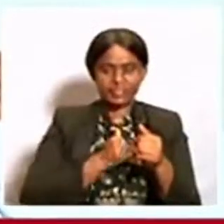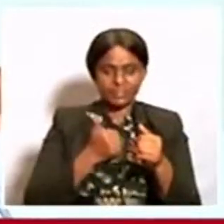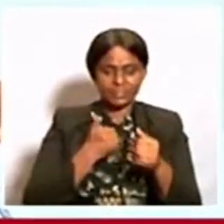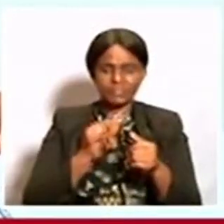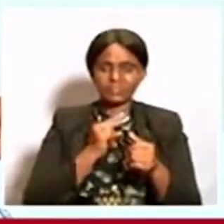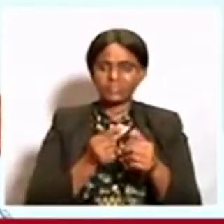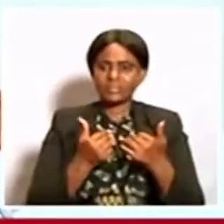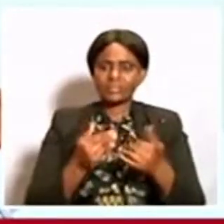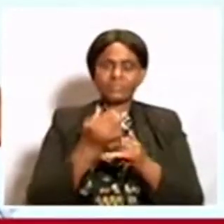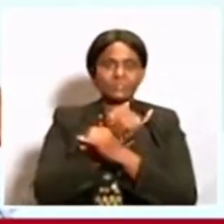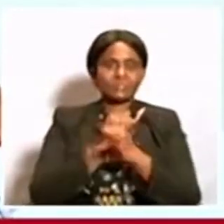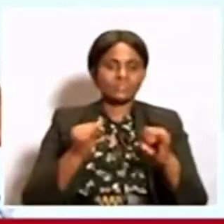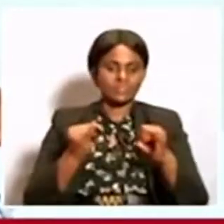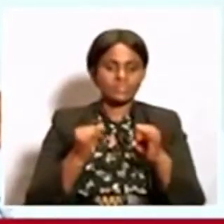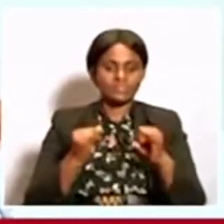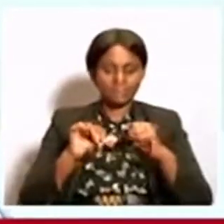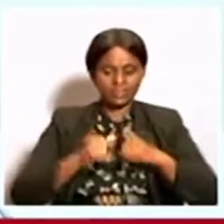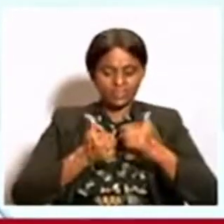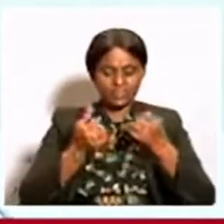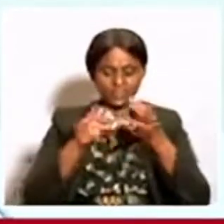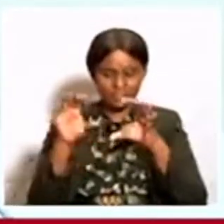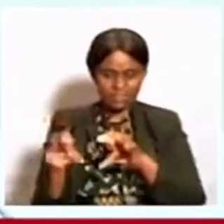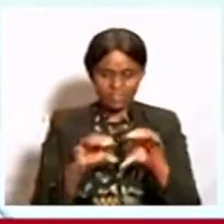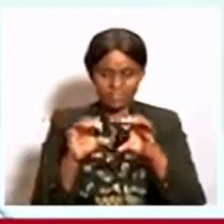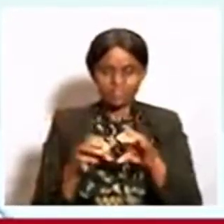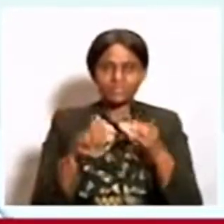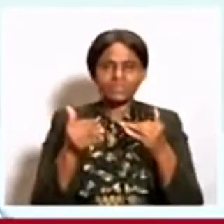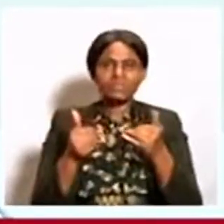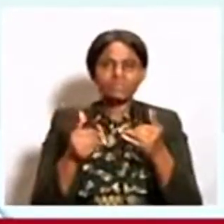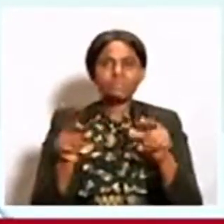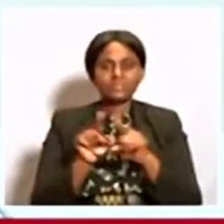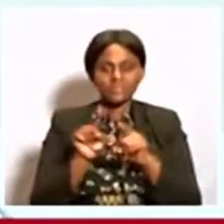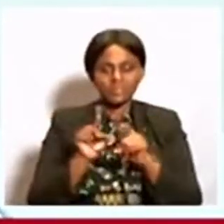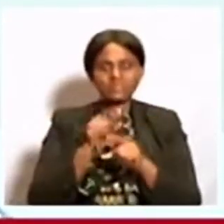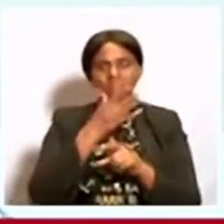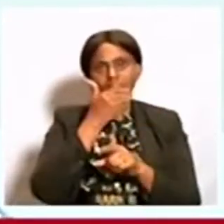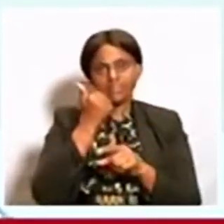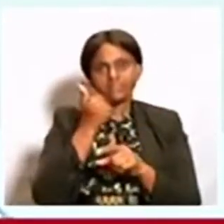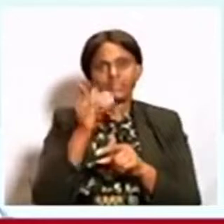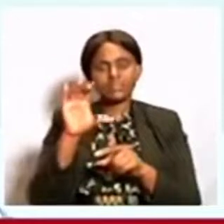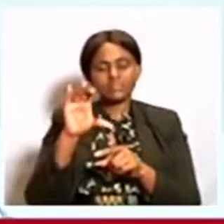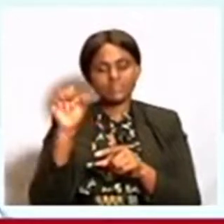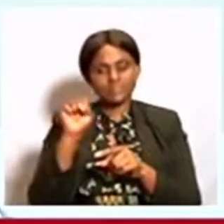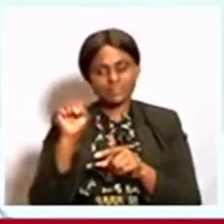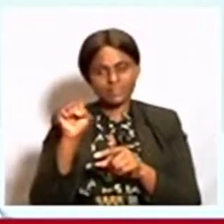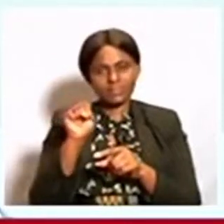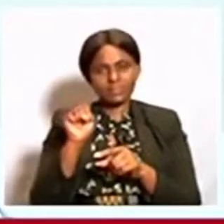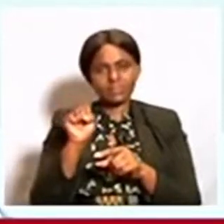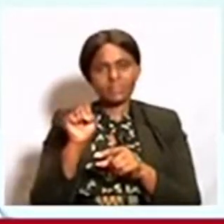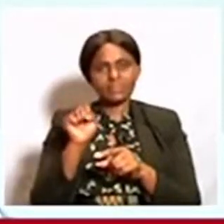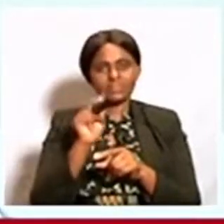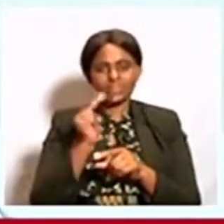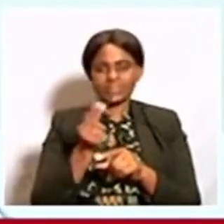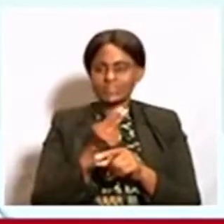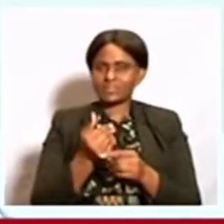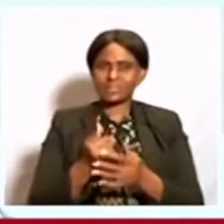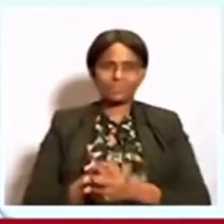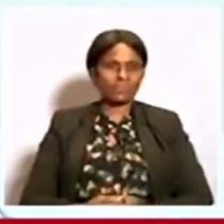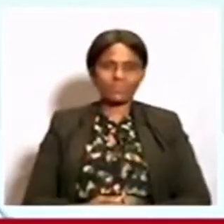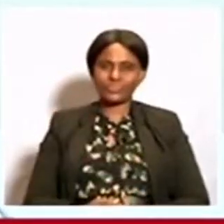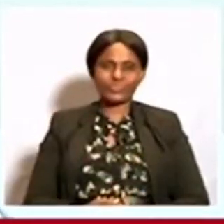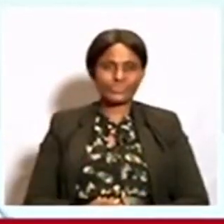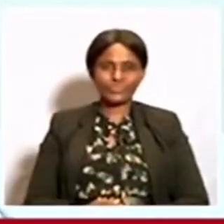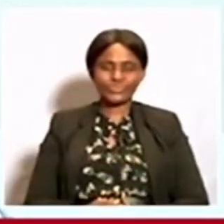so independent and want to do the best. Council Secretary, we seemingly